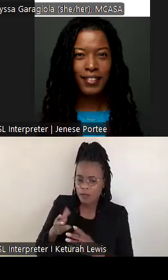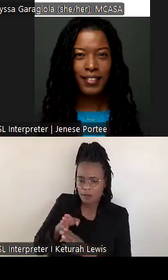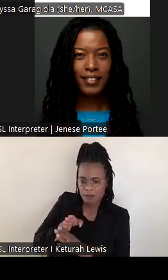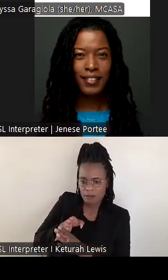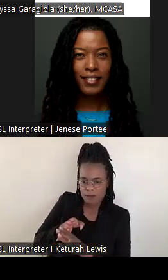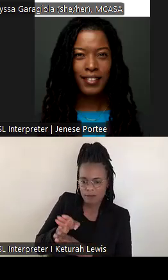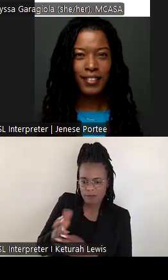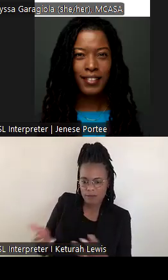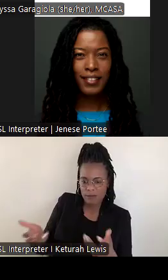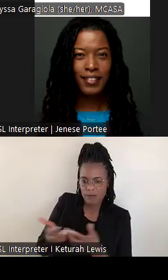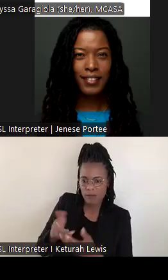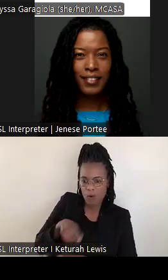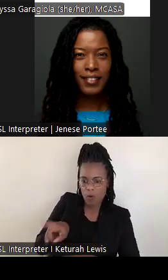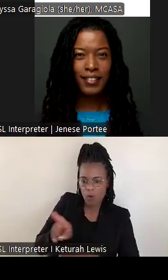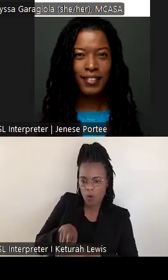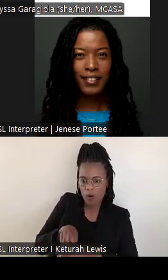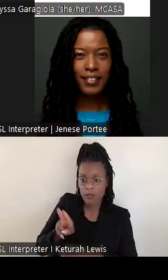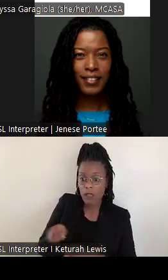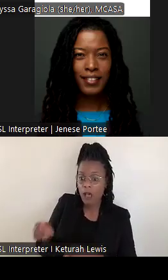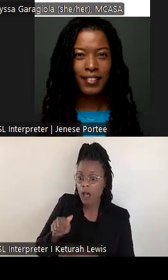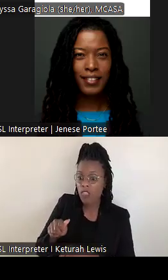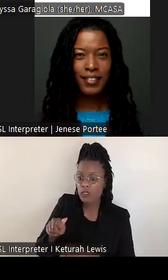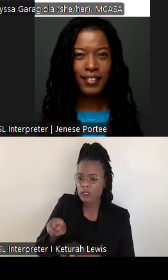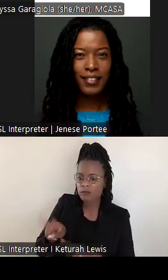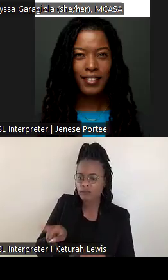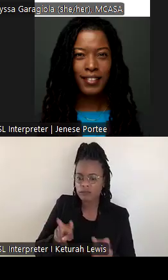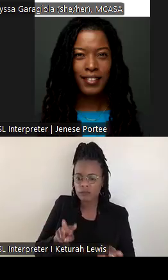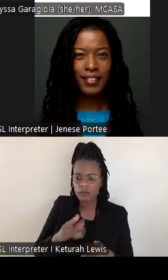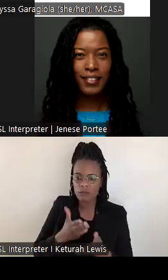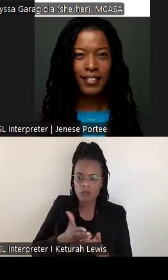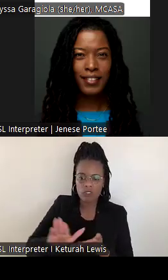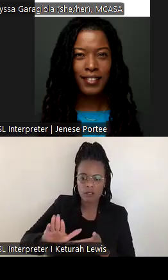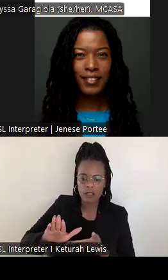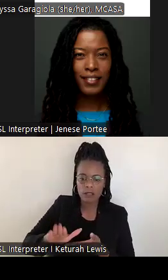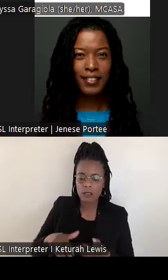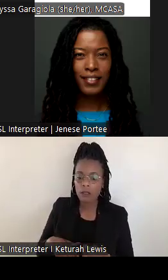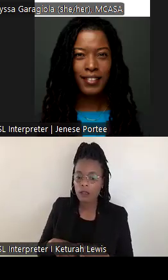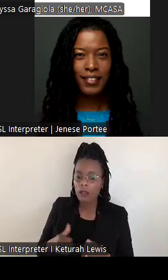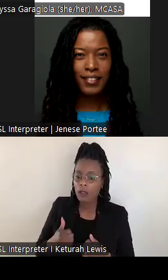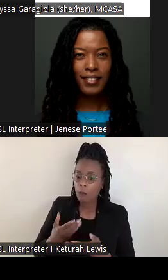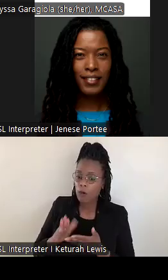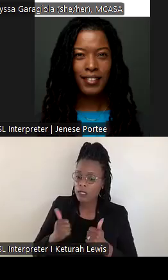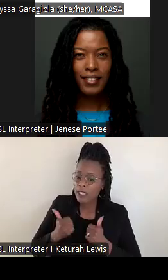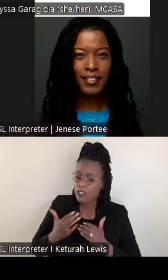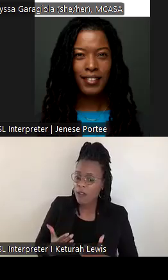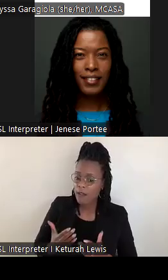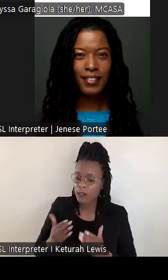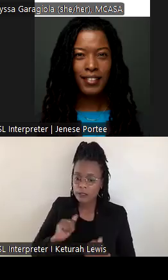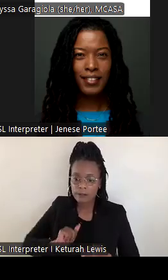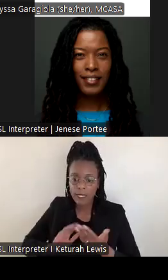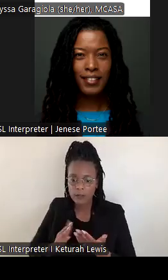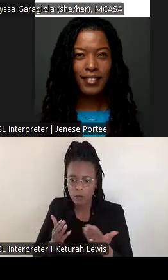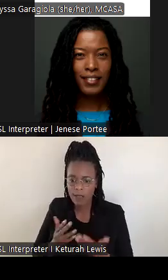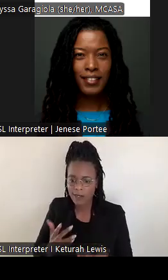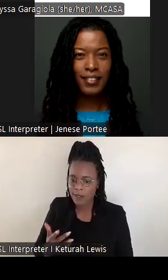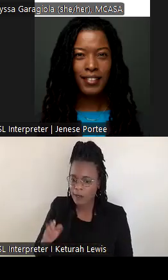others. Marginalized survivors may face bias in policing, courts, or HR systems that discriminate